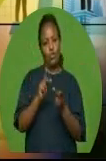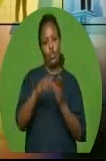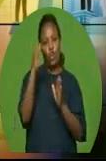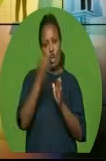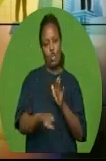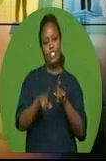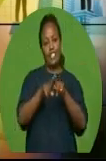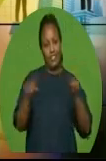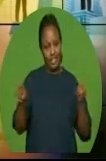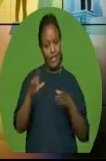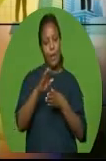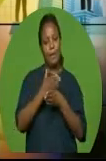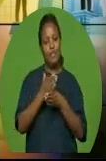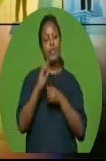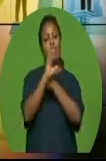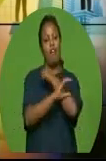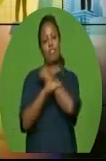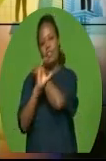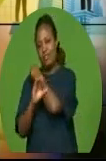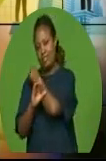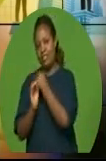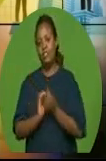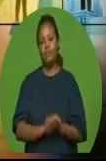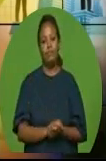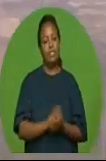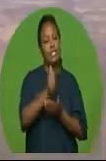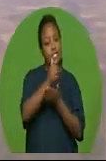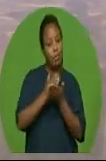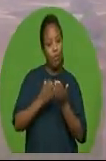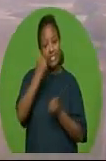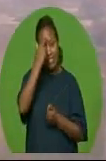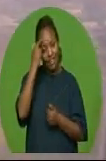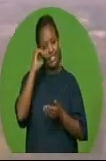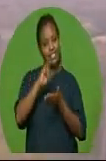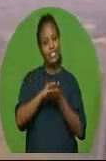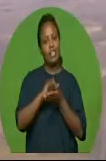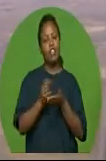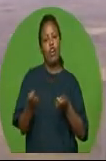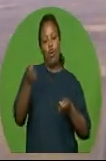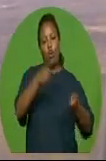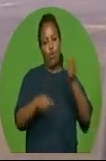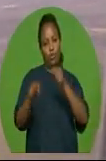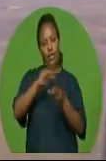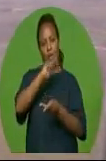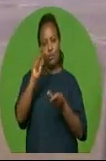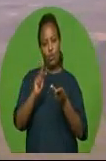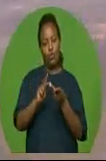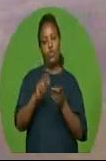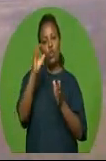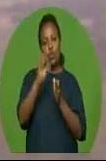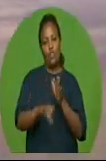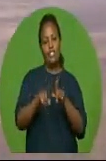to absolute cost difference between countries. Some of the factors that contribute